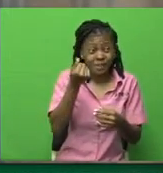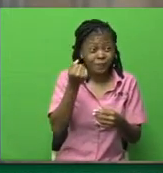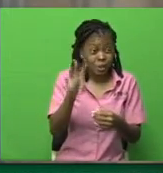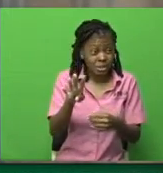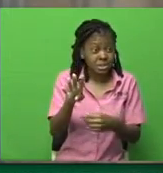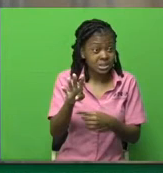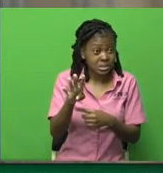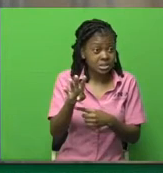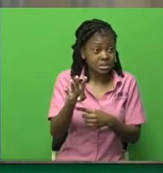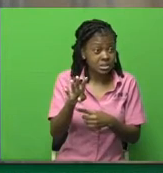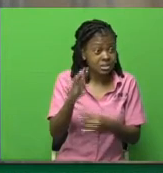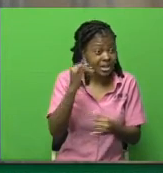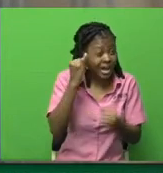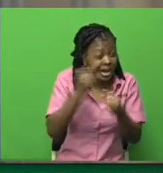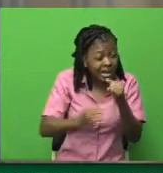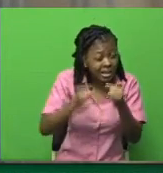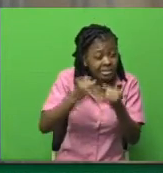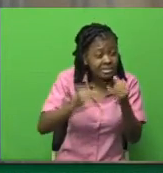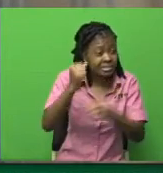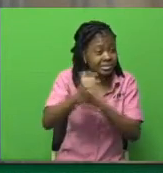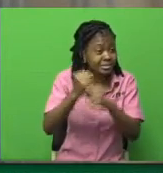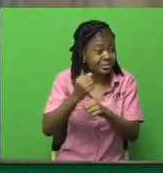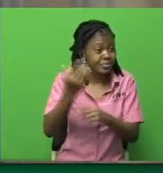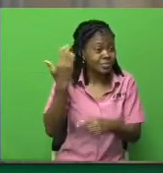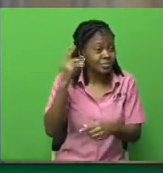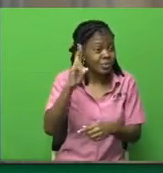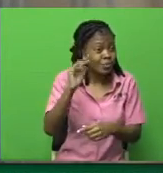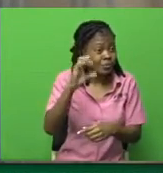government our country produced